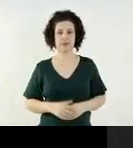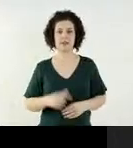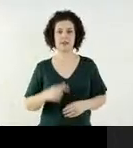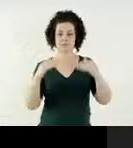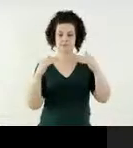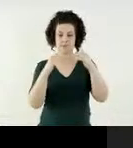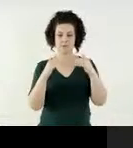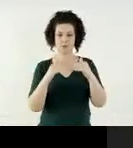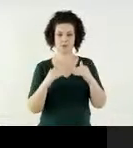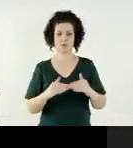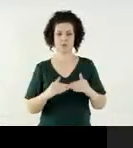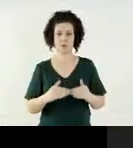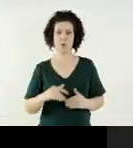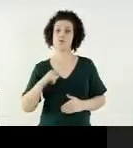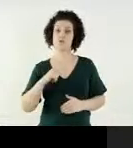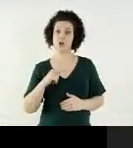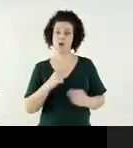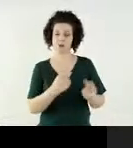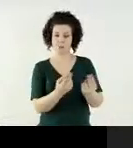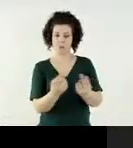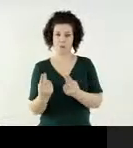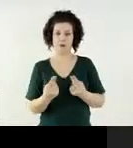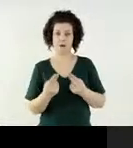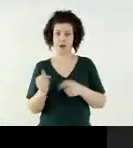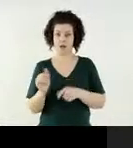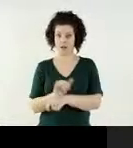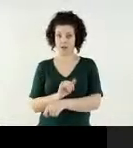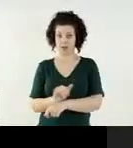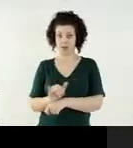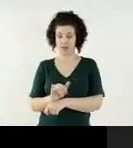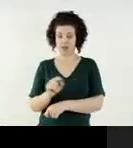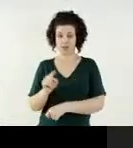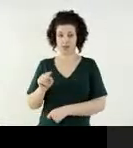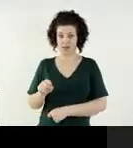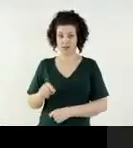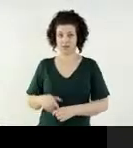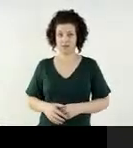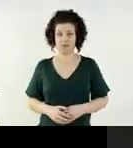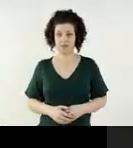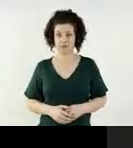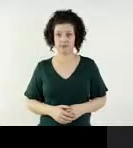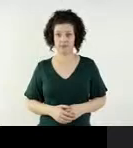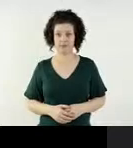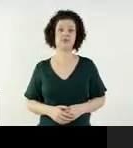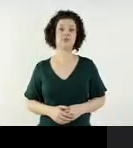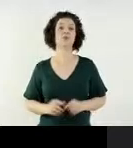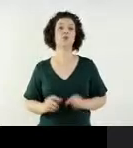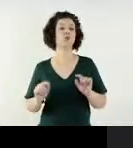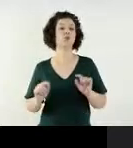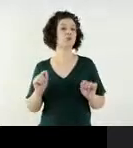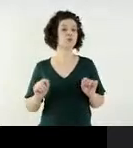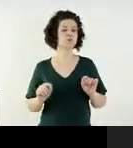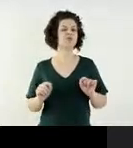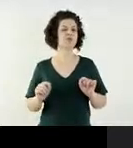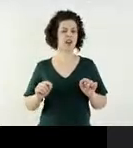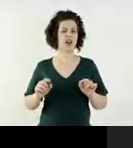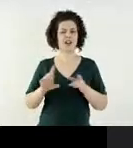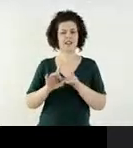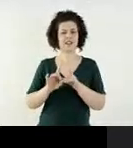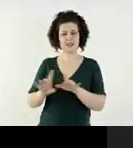This strategy, if we can call it that, of letting go, is evidenced in this sign by Ruth Mountain